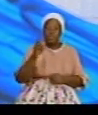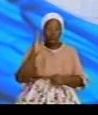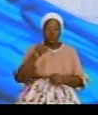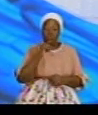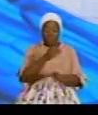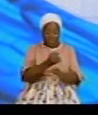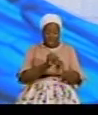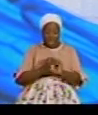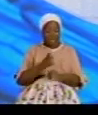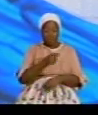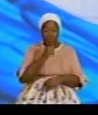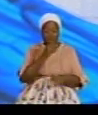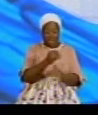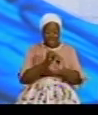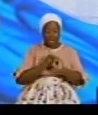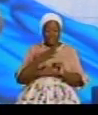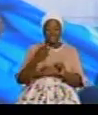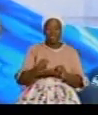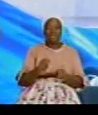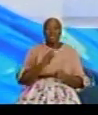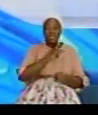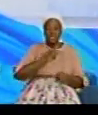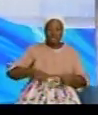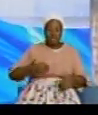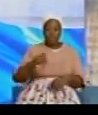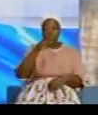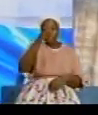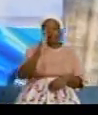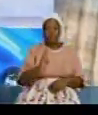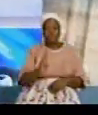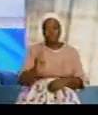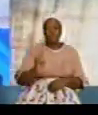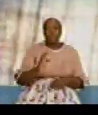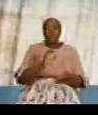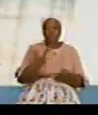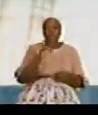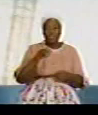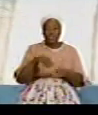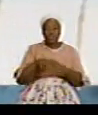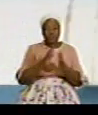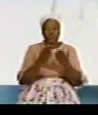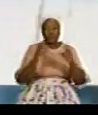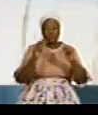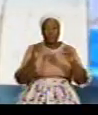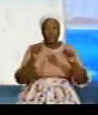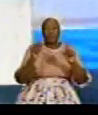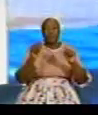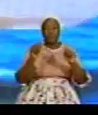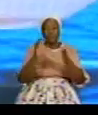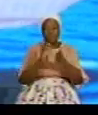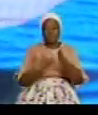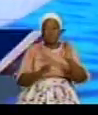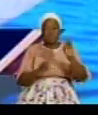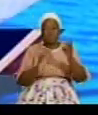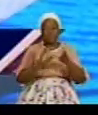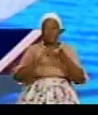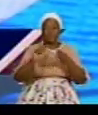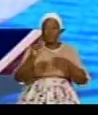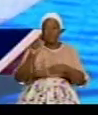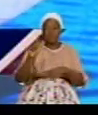the kingdom of God. Matthew chapter 7 verse 21. In Matthew chapter 7